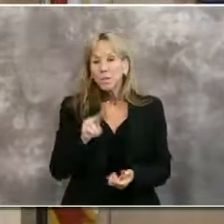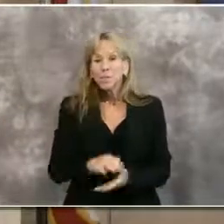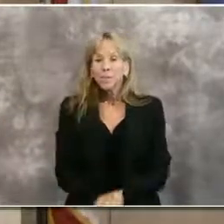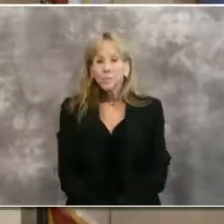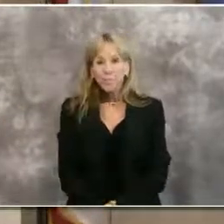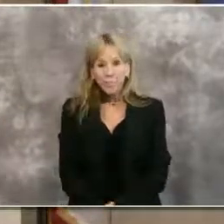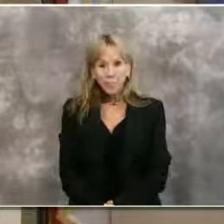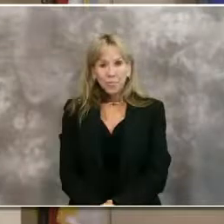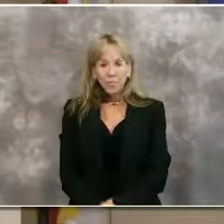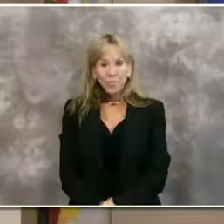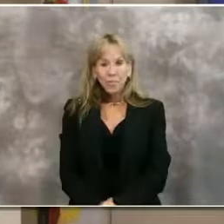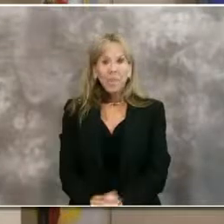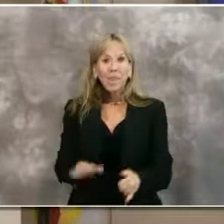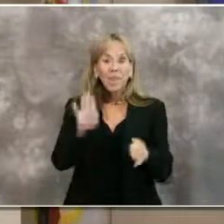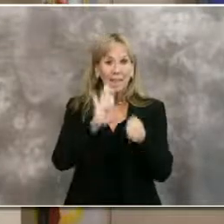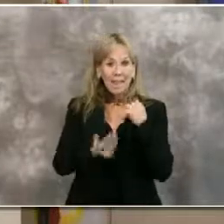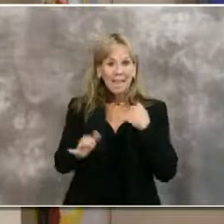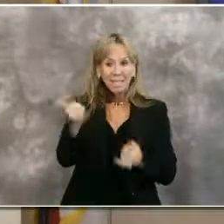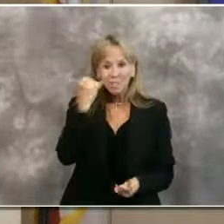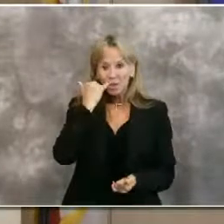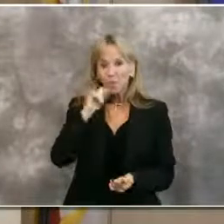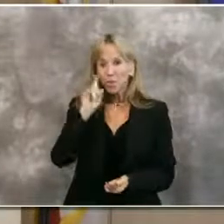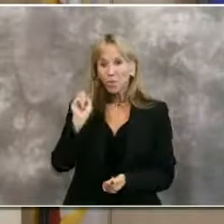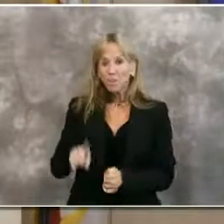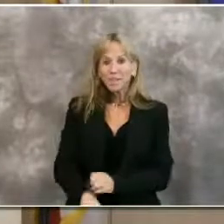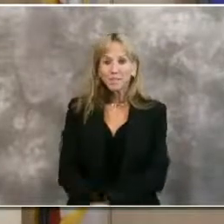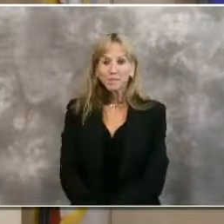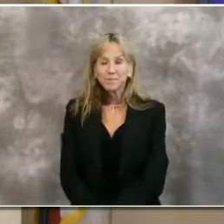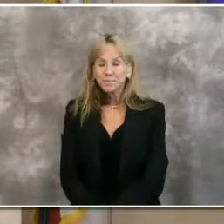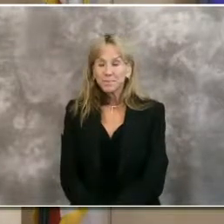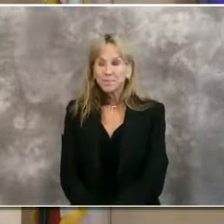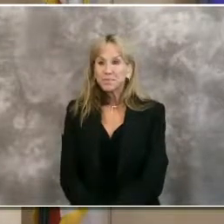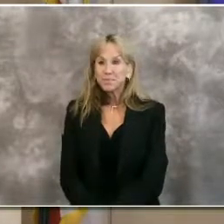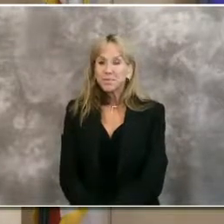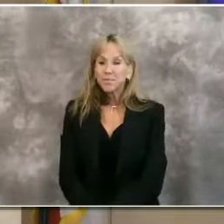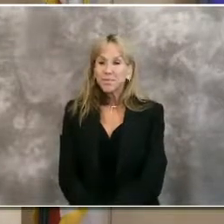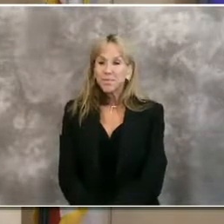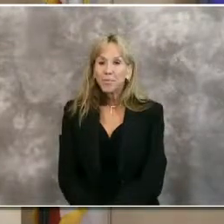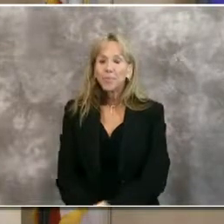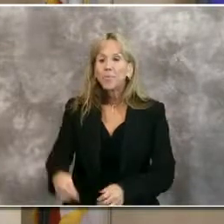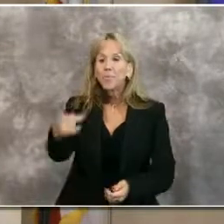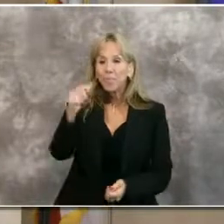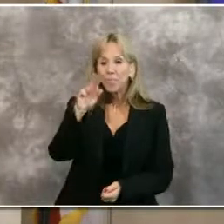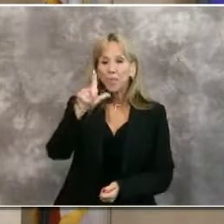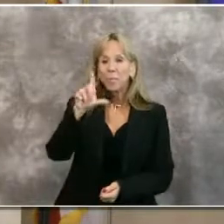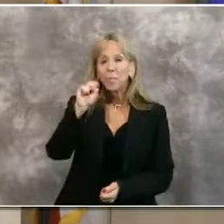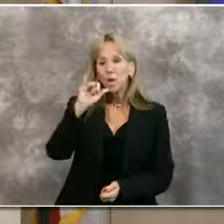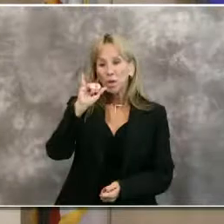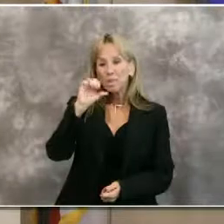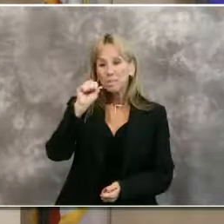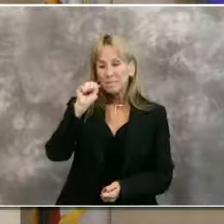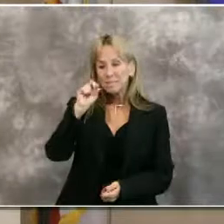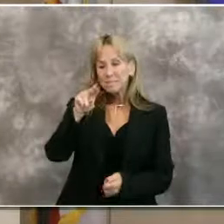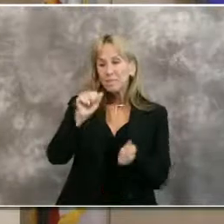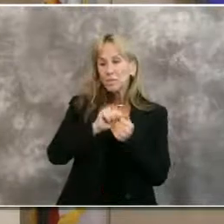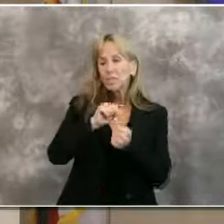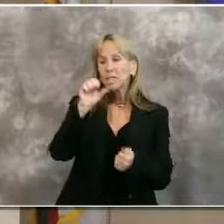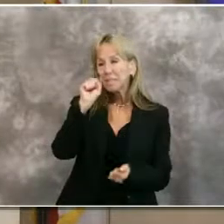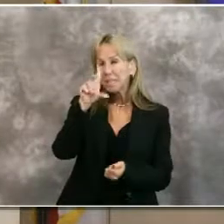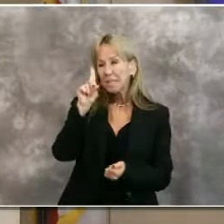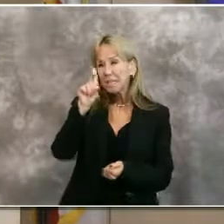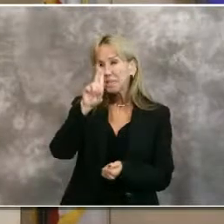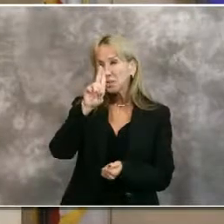Okay, we have our last call-in question. Paul Sisson from the San Diego Union Tribune. Please state your question.